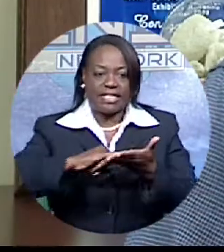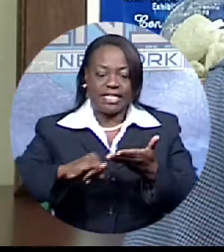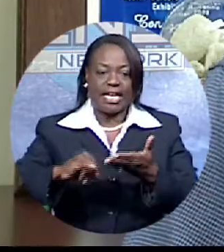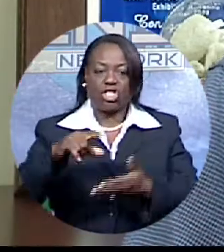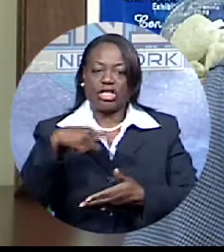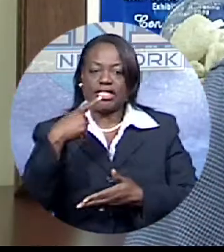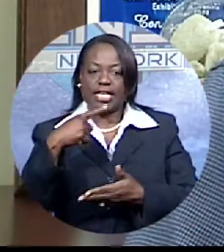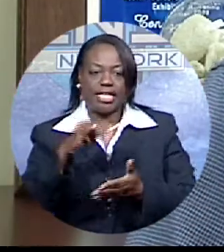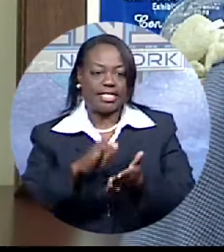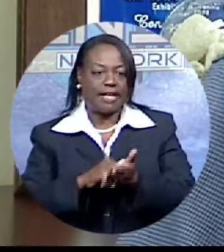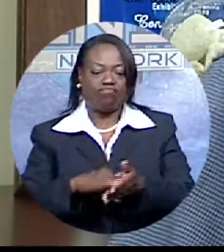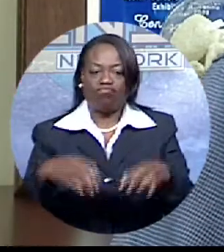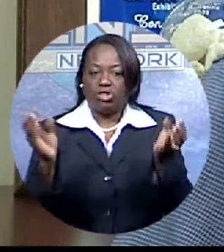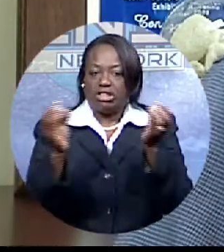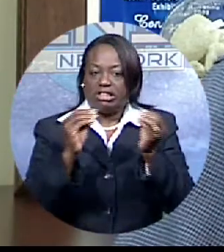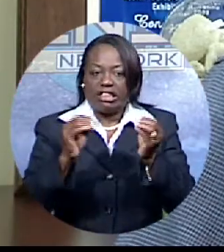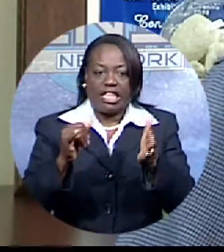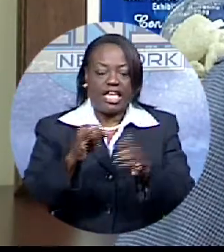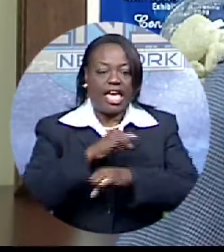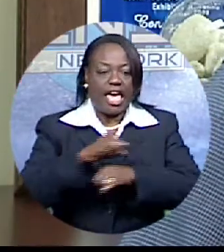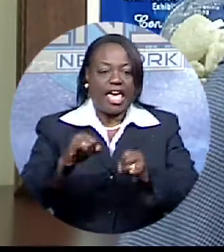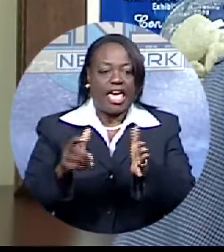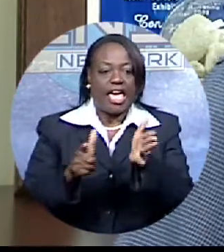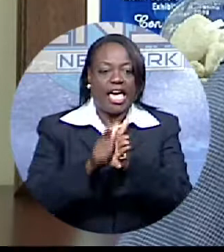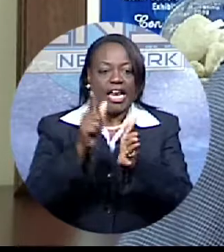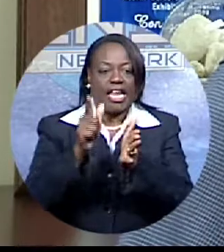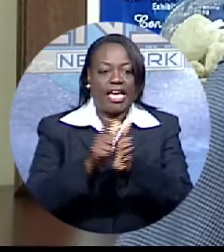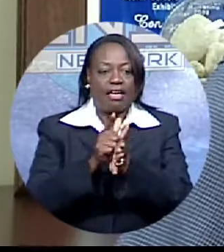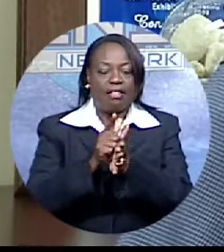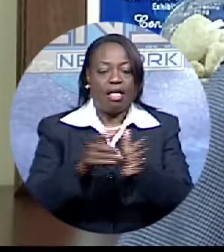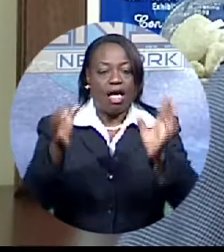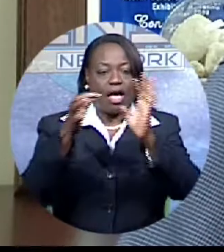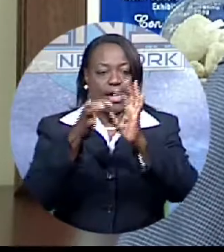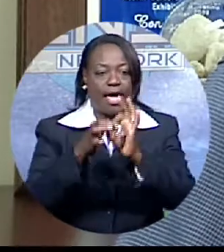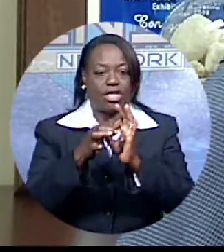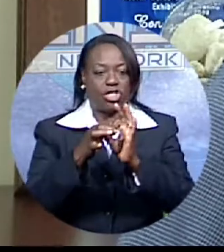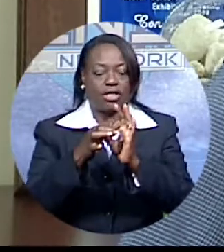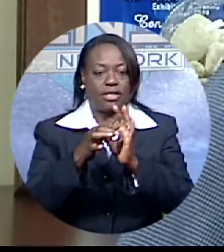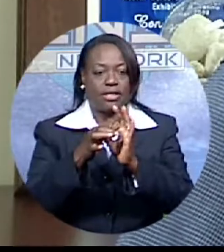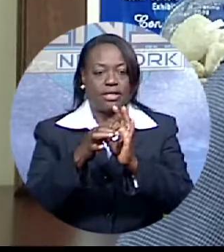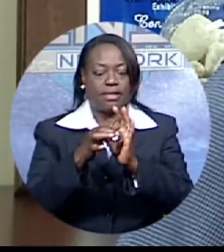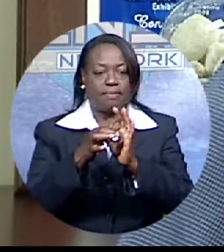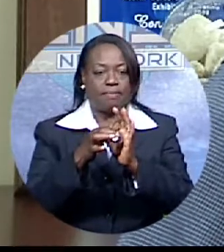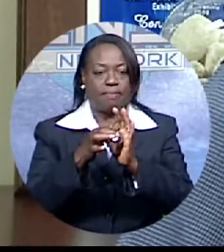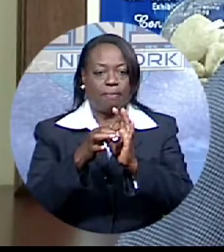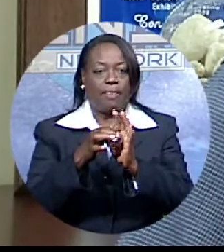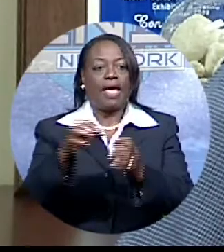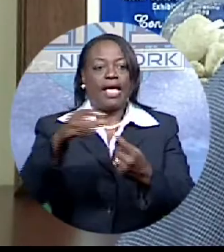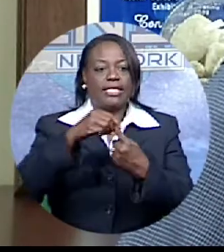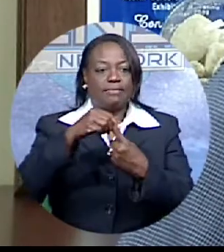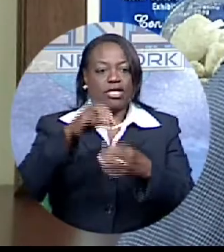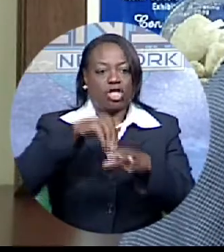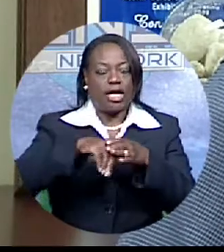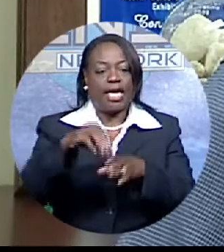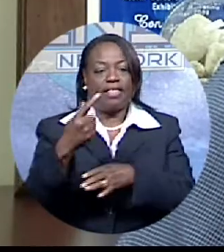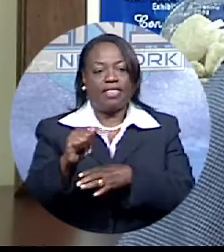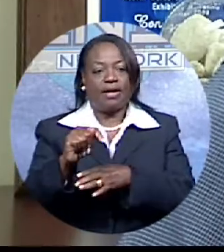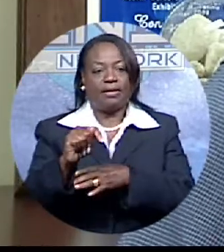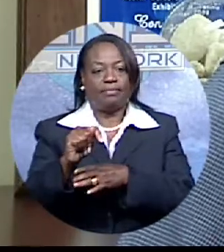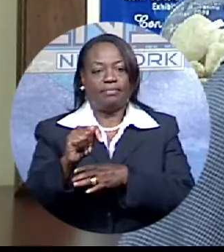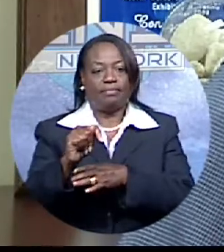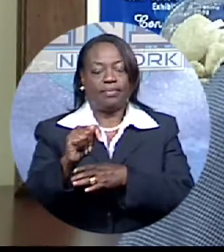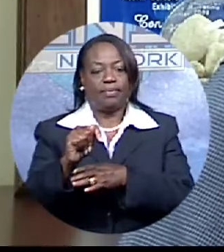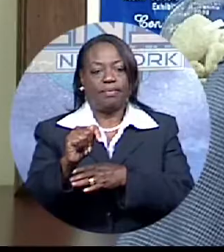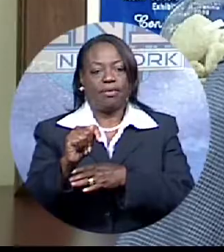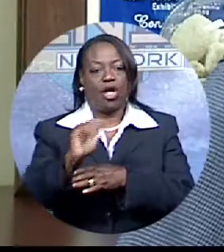they haven't found any illegal connection, particularly in the